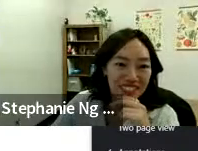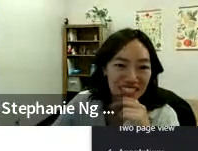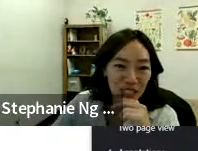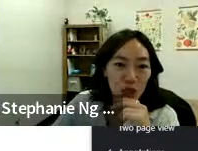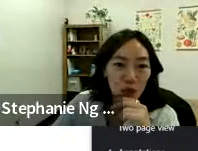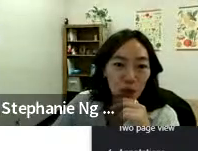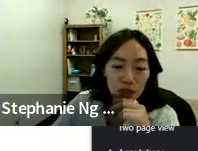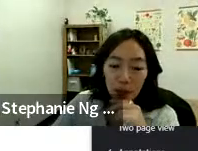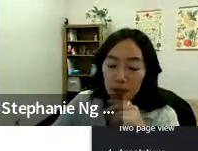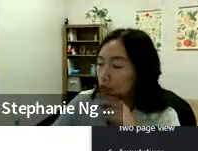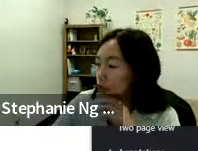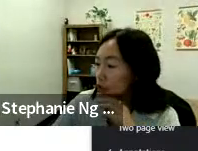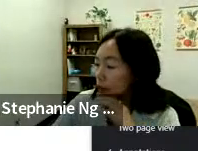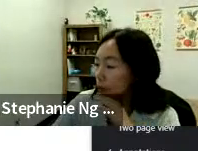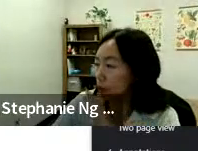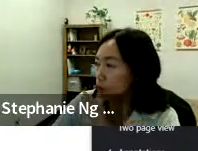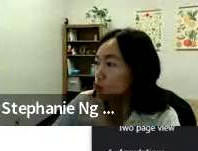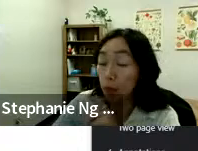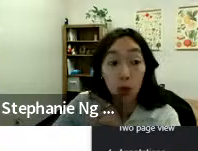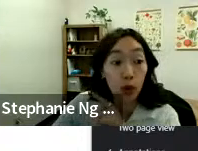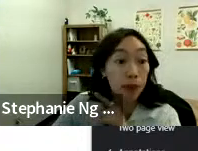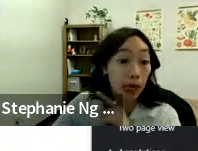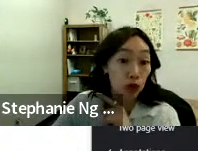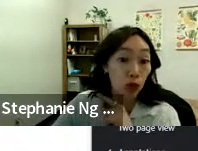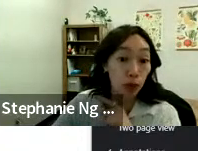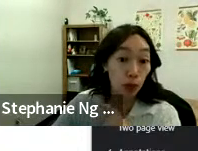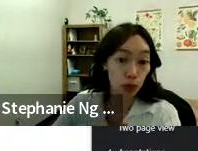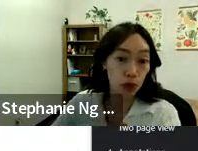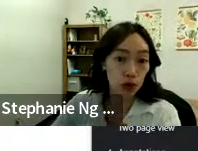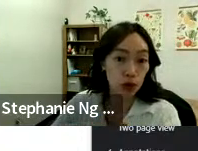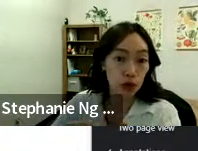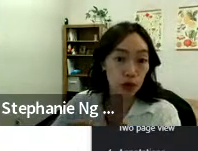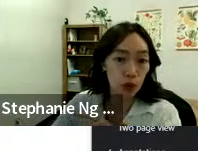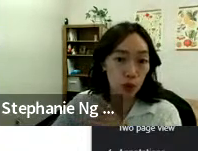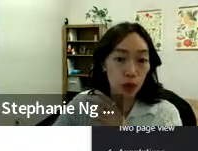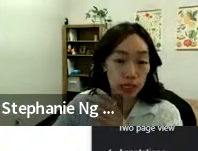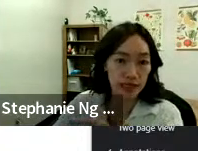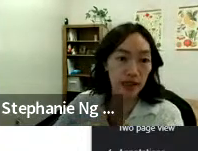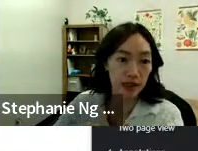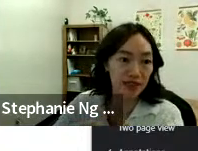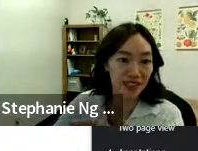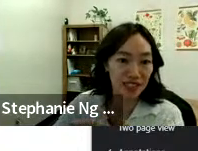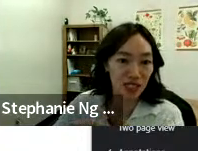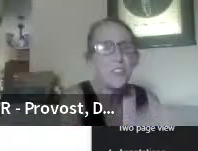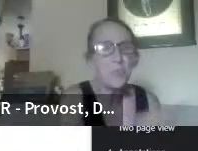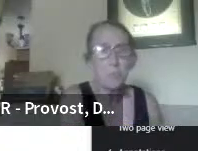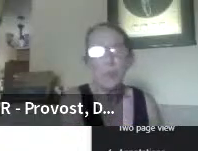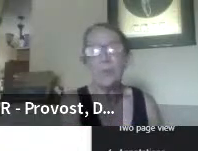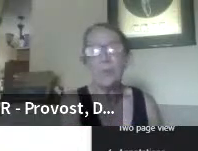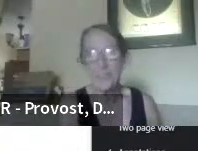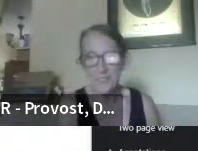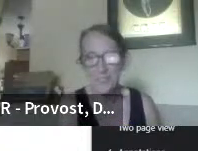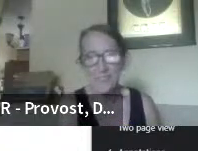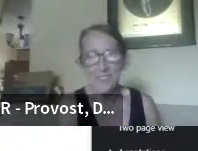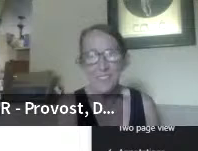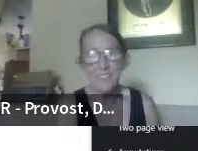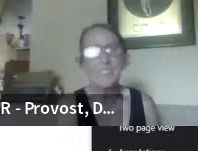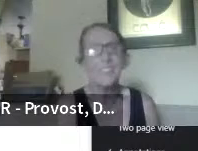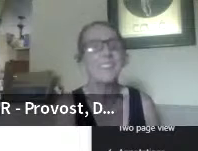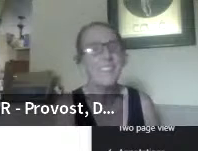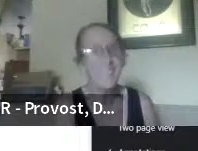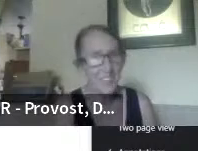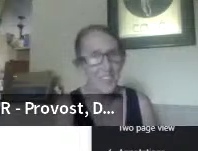Sorry, Debbie, 1 second. Do you want me to pull up the actual proposals or this slide? This is perfect.